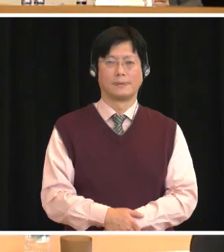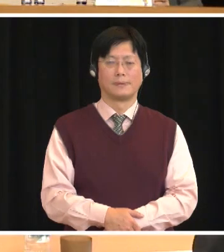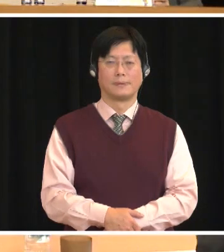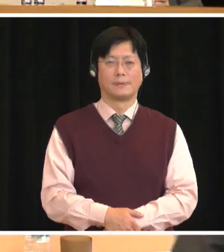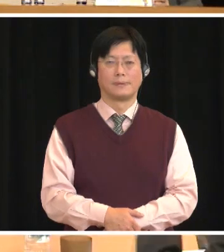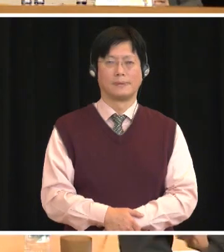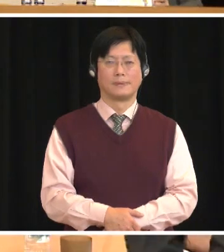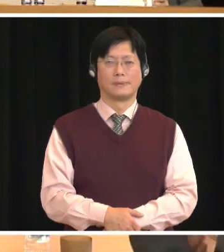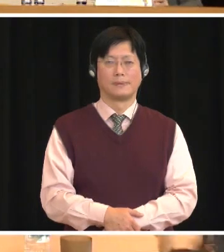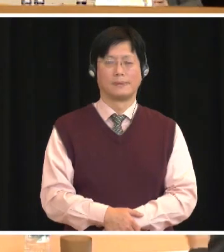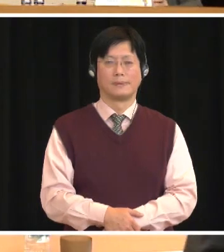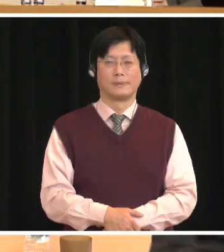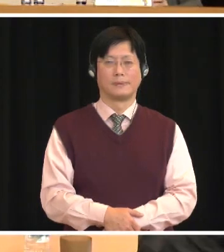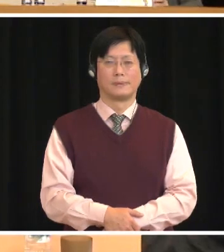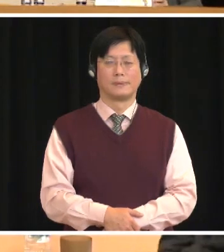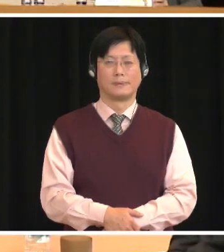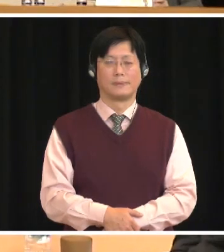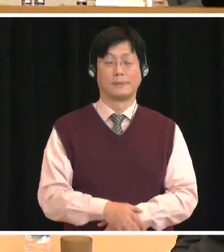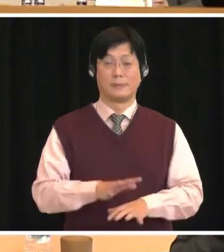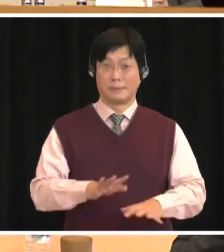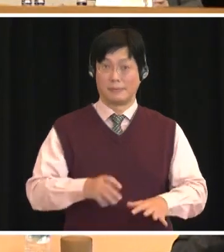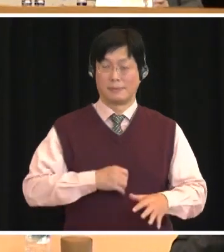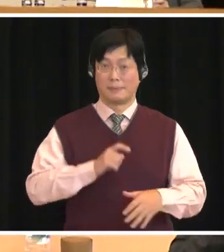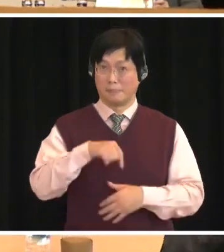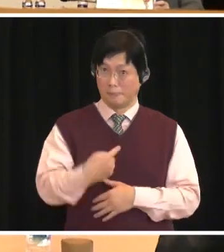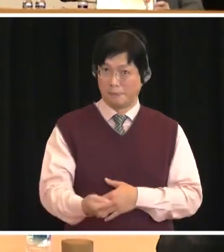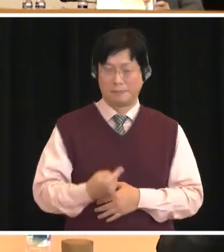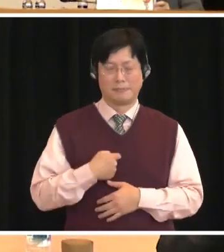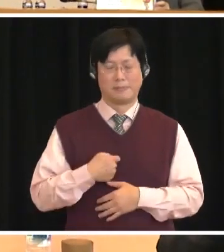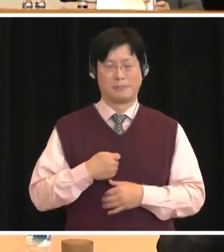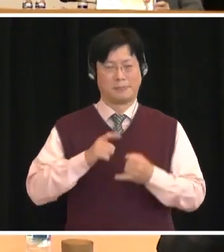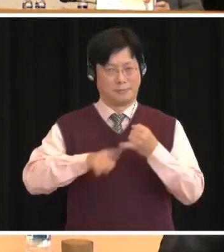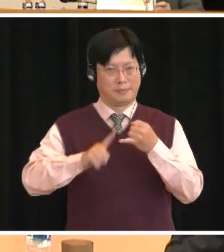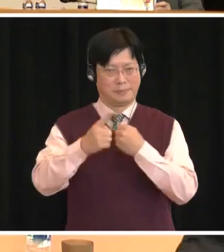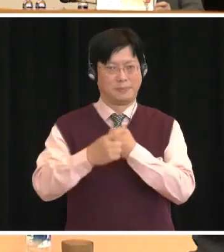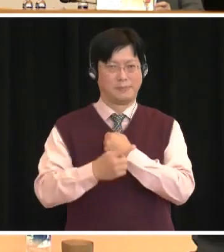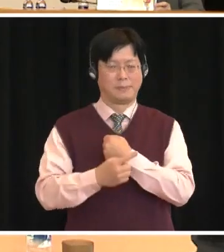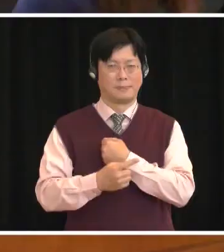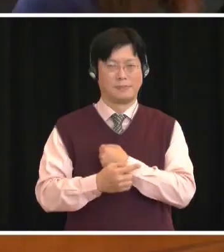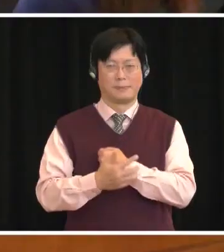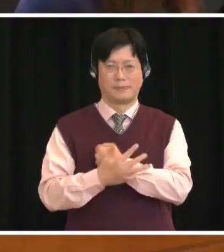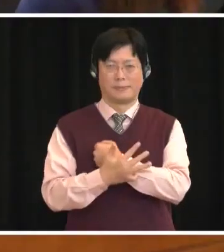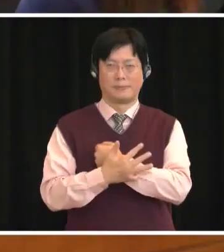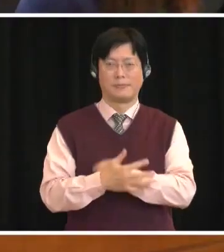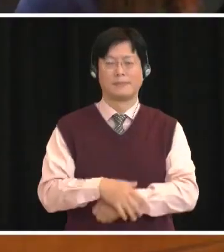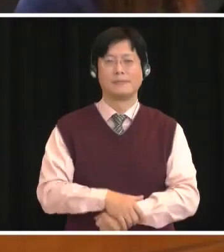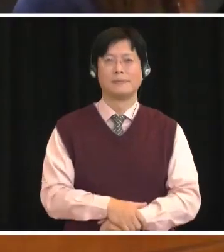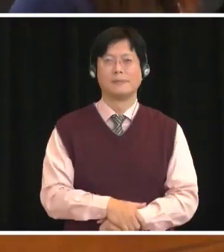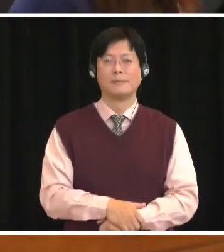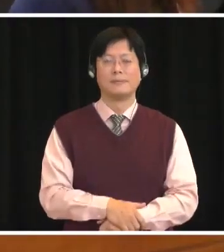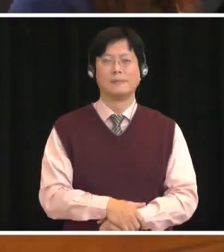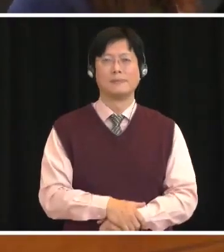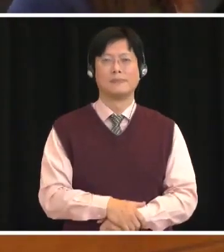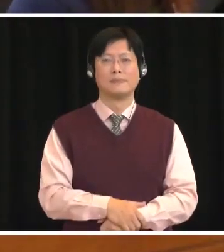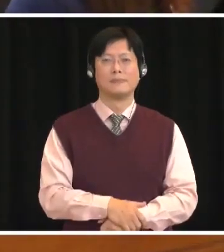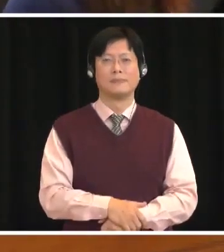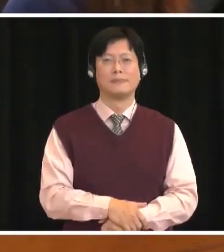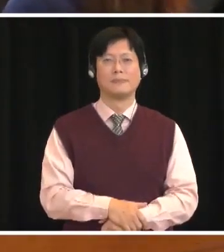The last cluster of the Convention on the Rights of the Child is on